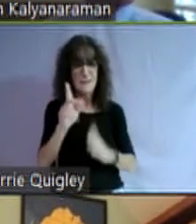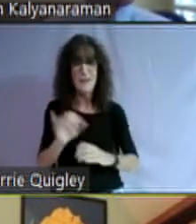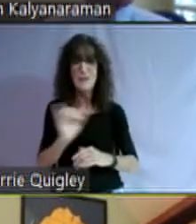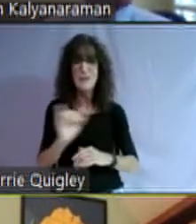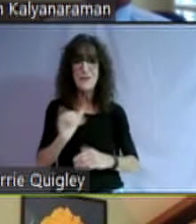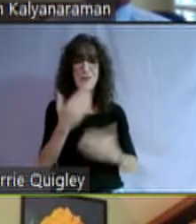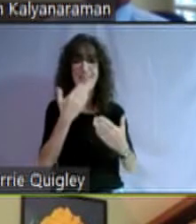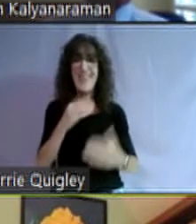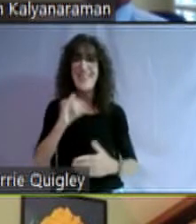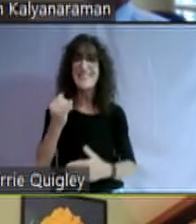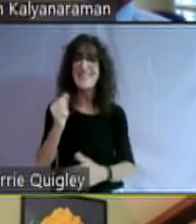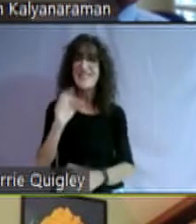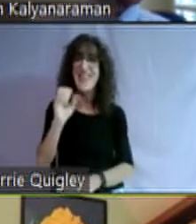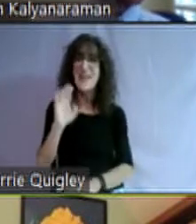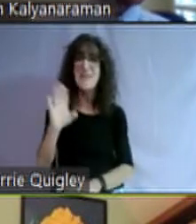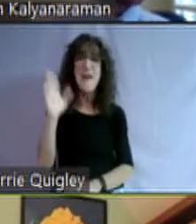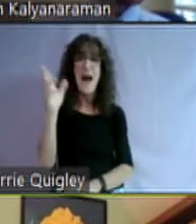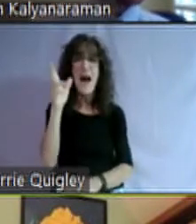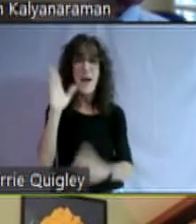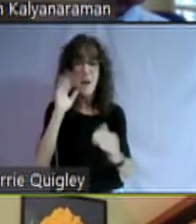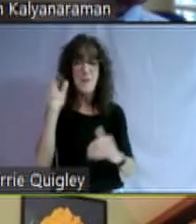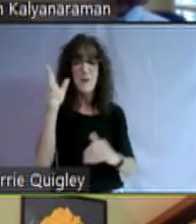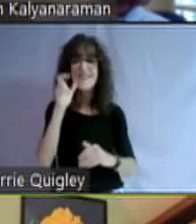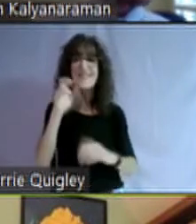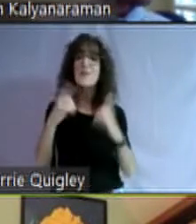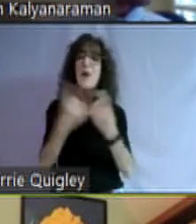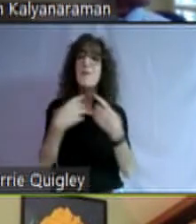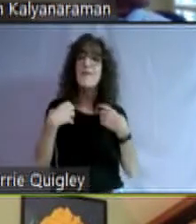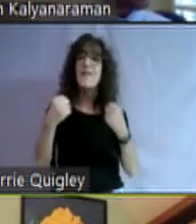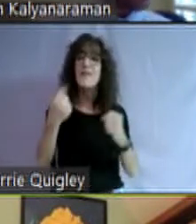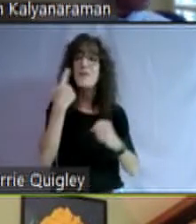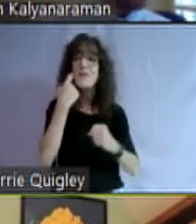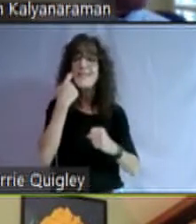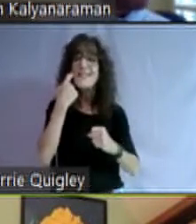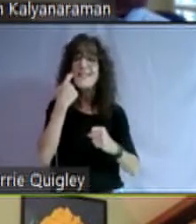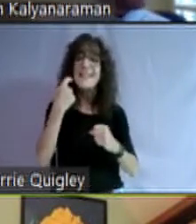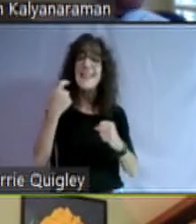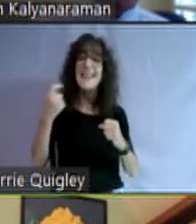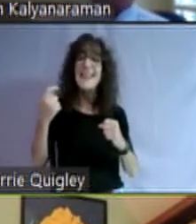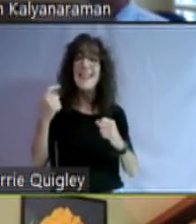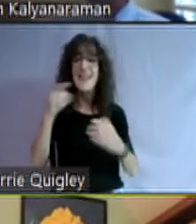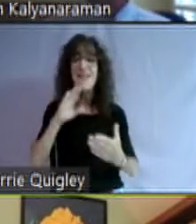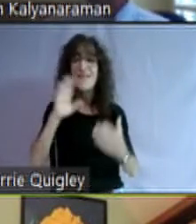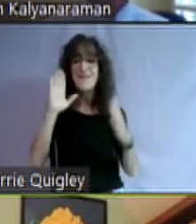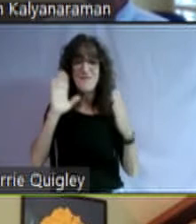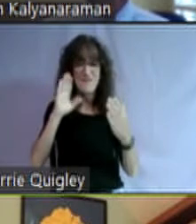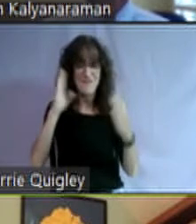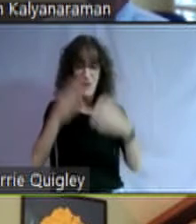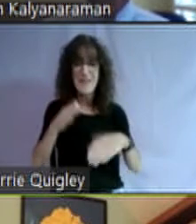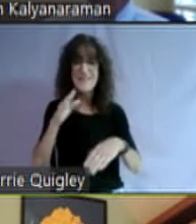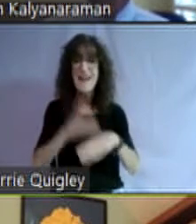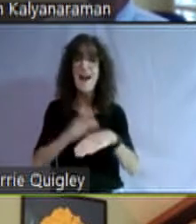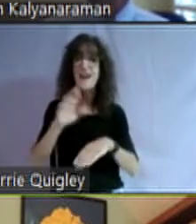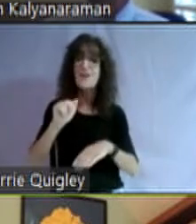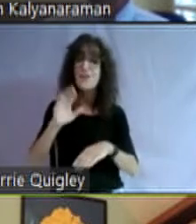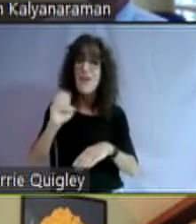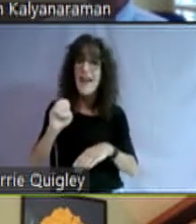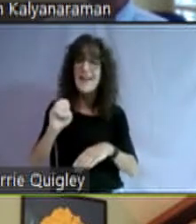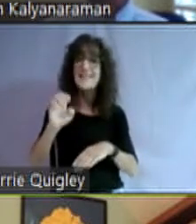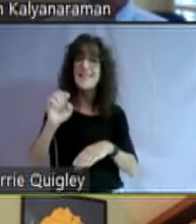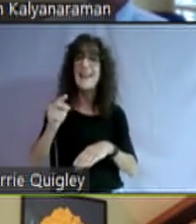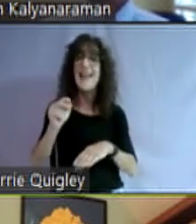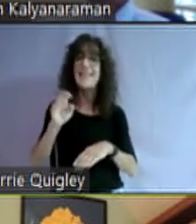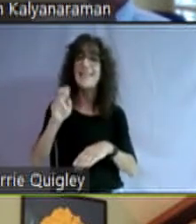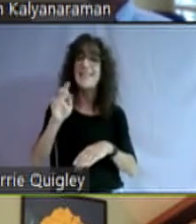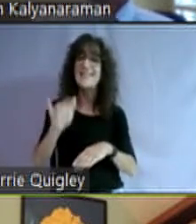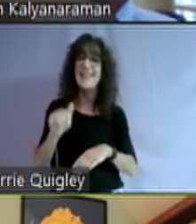thanks, Jacob. I hope you're listening. Department of Health has recently focused on the coronavirus breakdown by race and ethnicity. A disproportionate amount of minorities